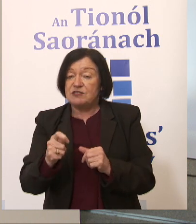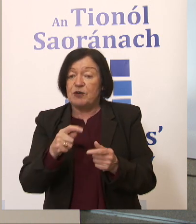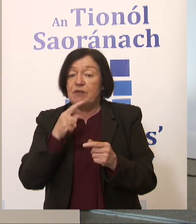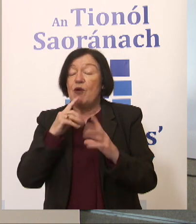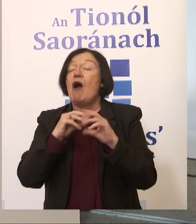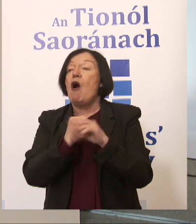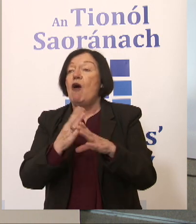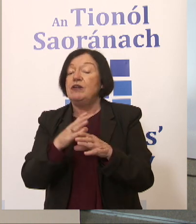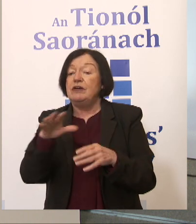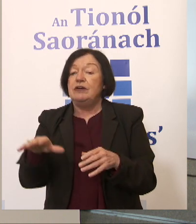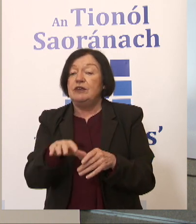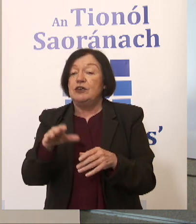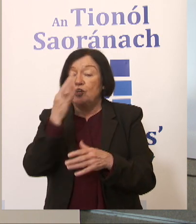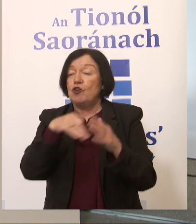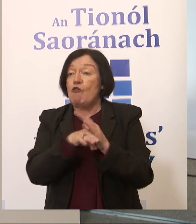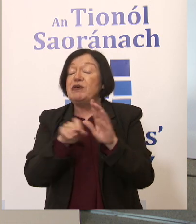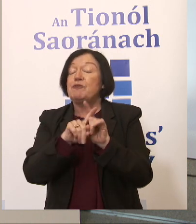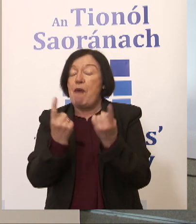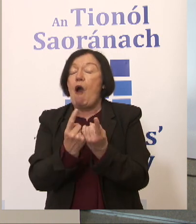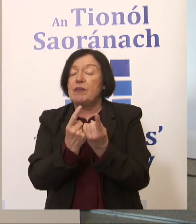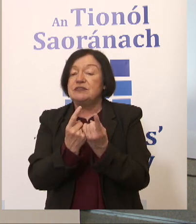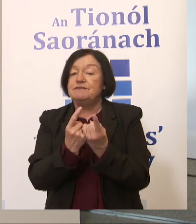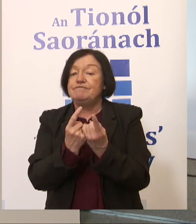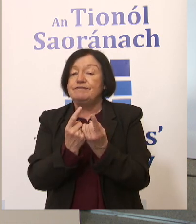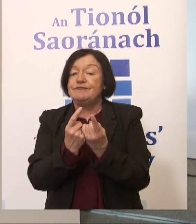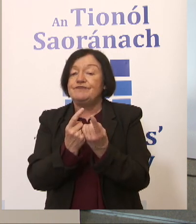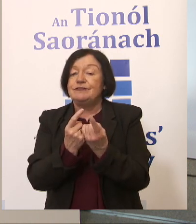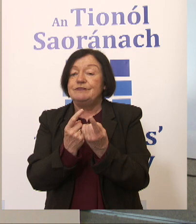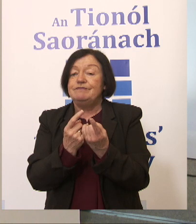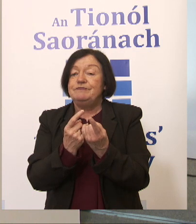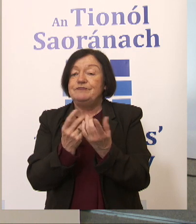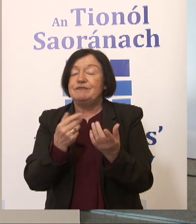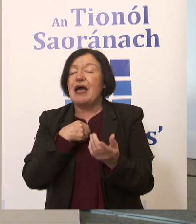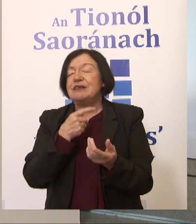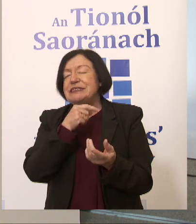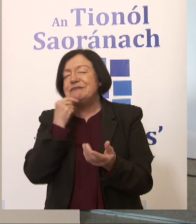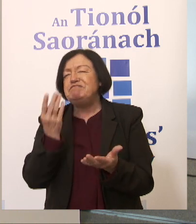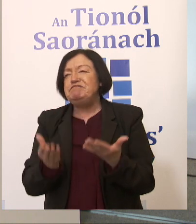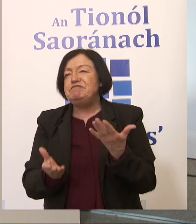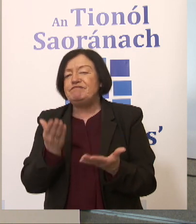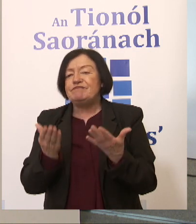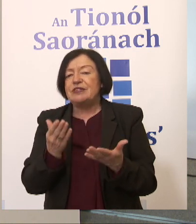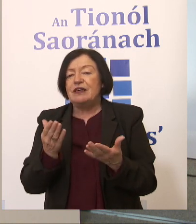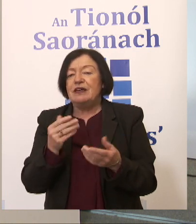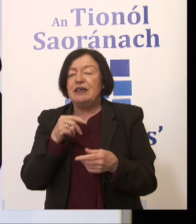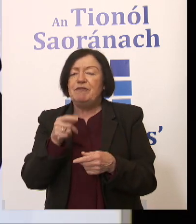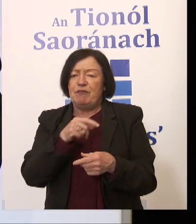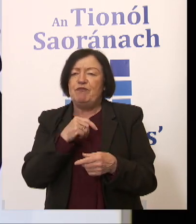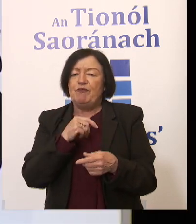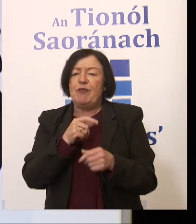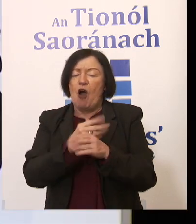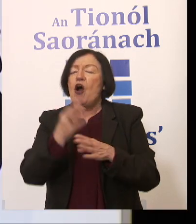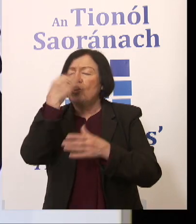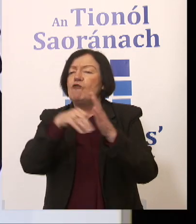all local government or all government departments, to some degree, I would say, I think I'd be reasonably confident saying all